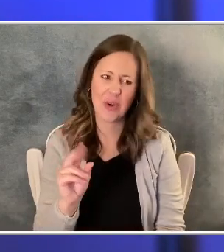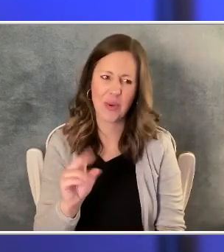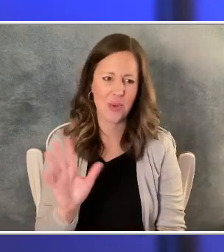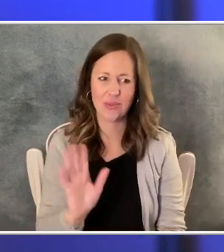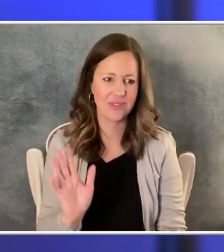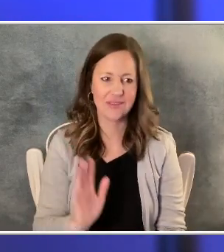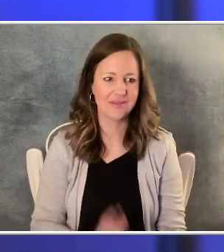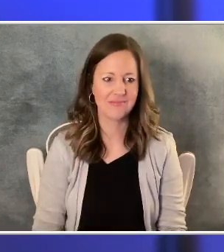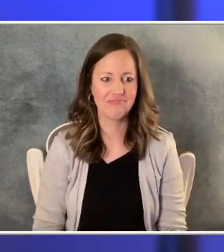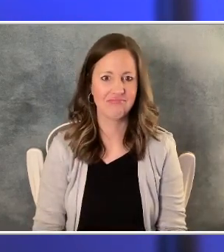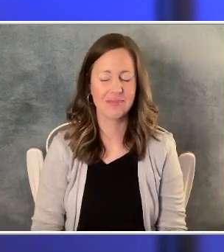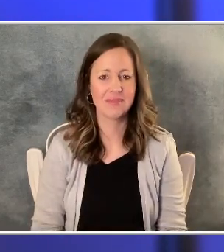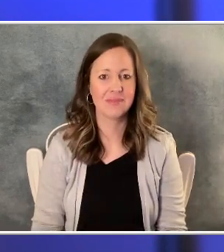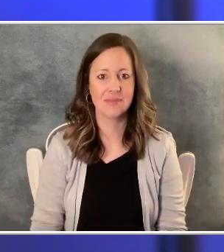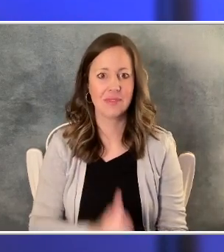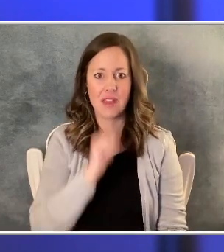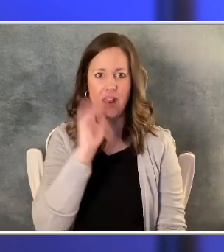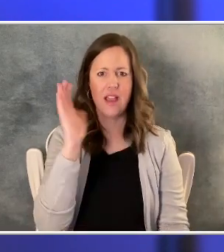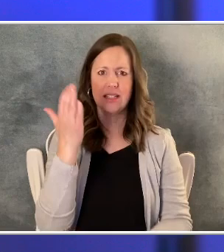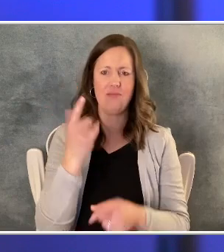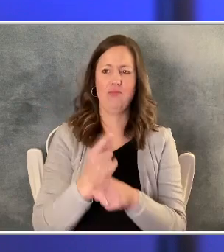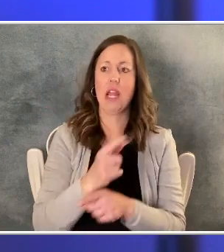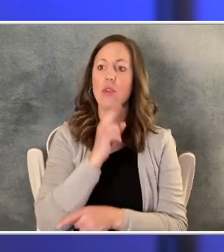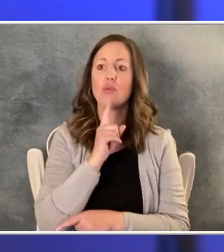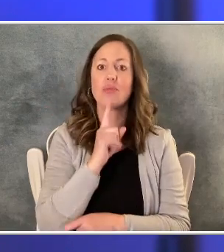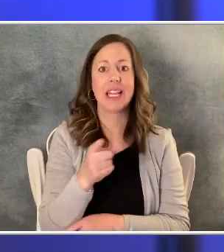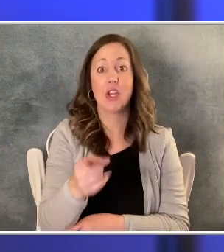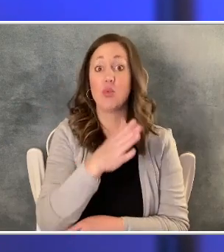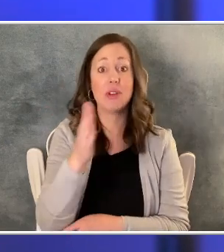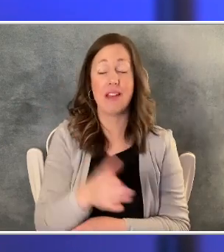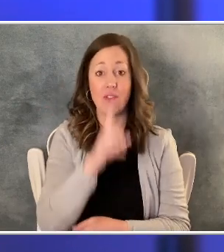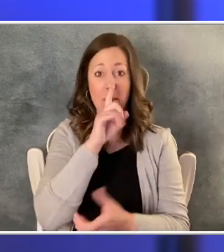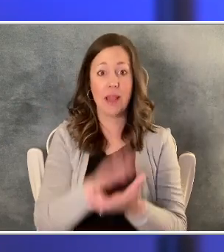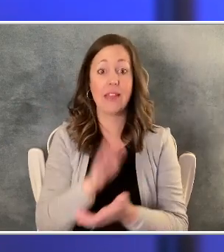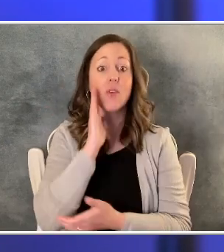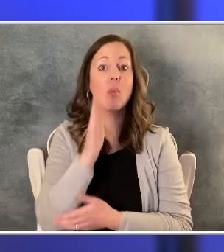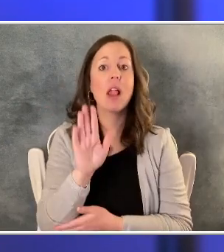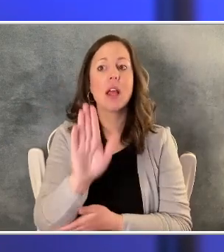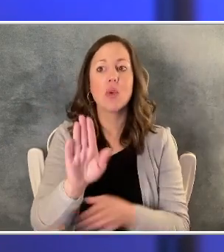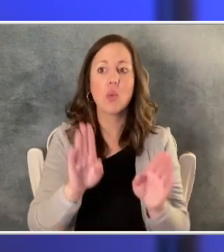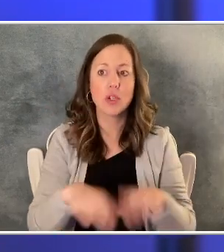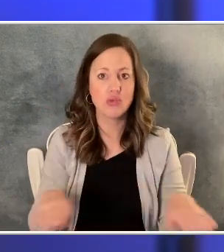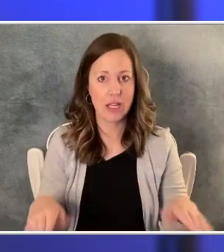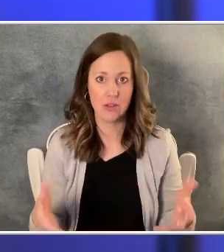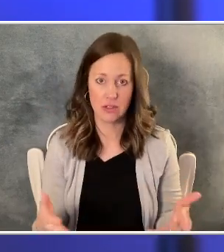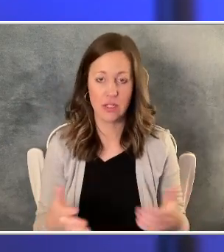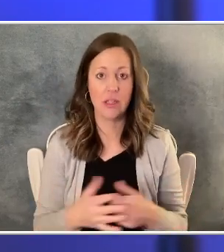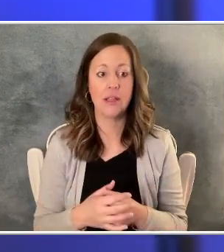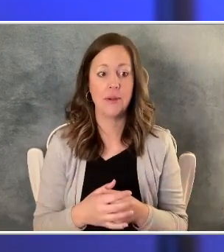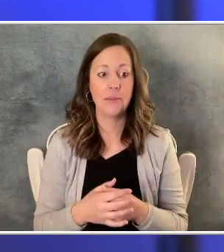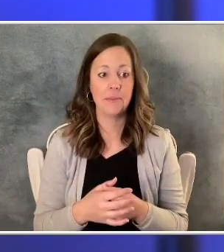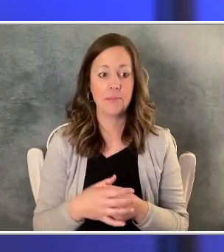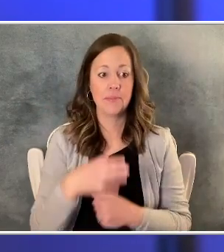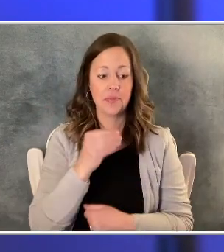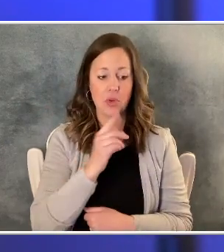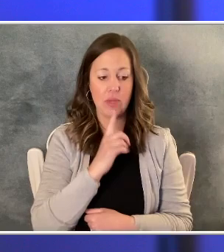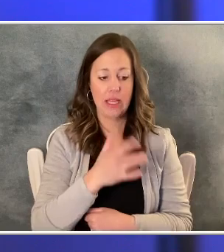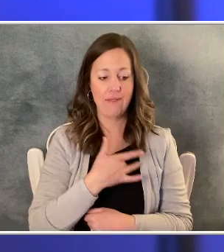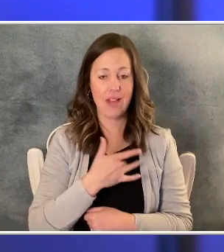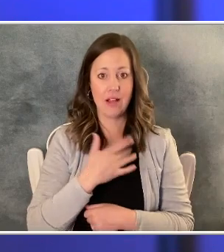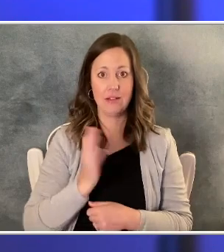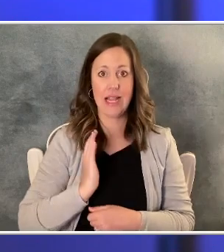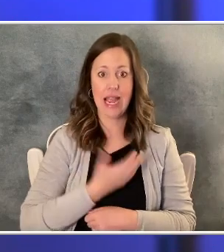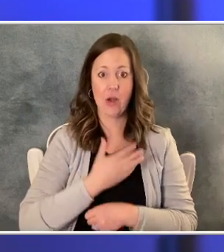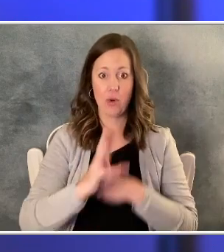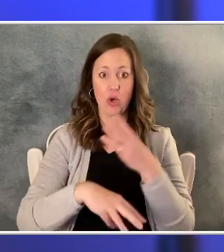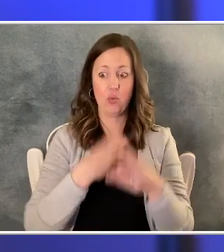just, you never believe it's going to be your child. And we just felt like our world was shattered right before